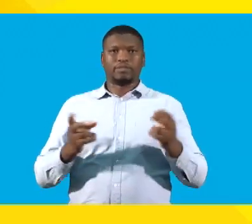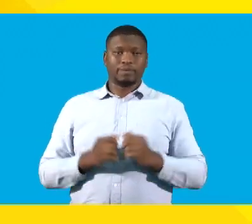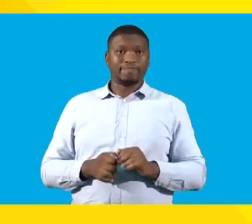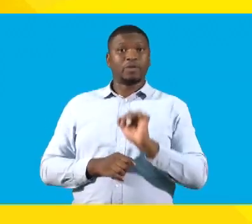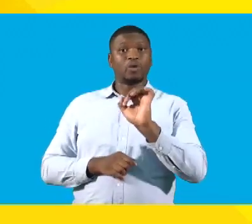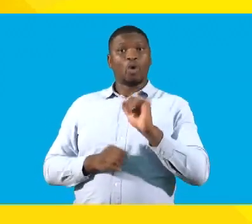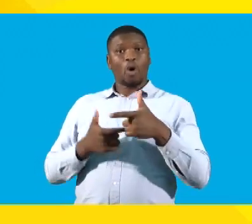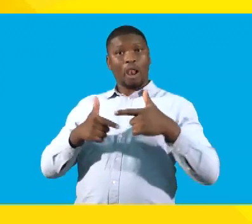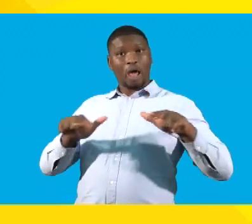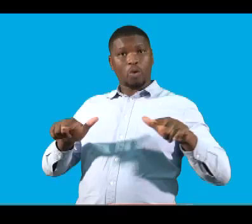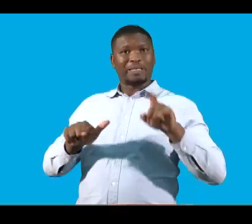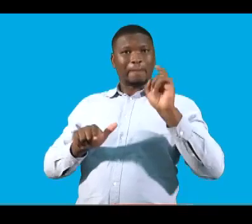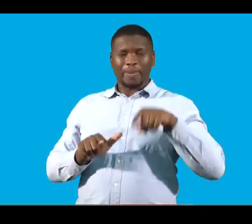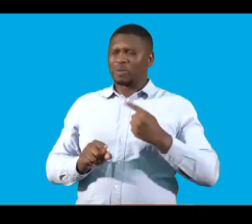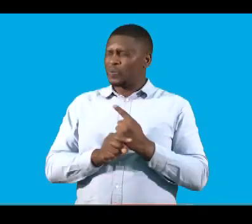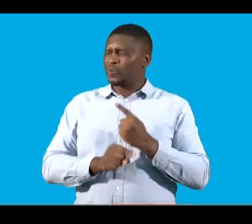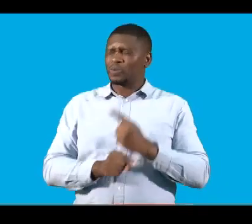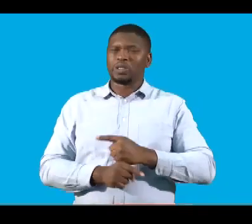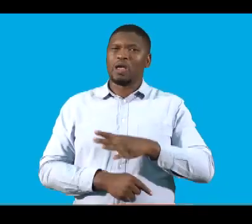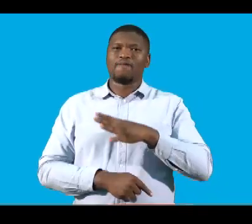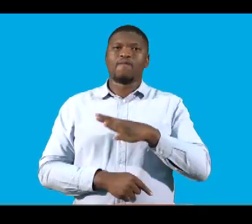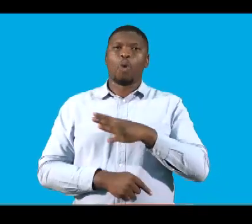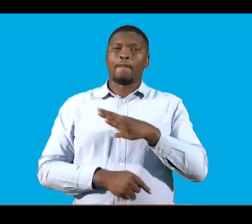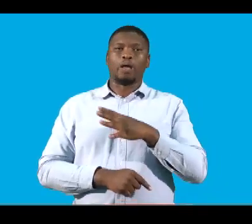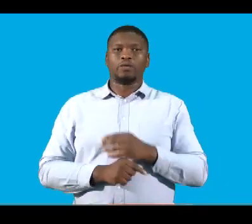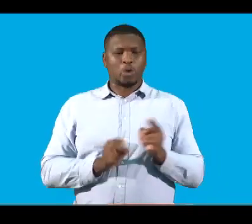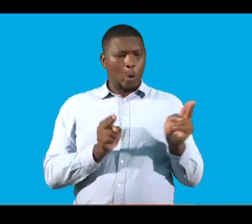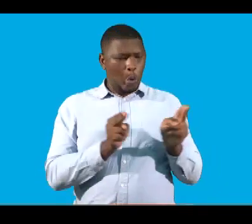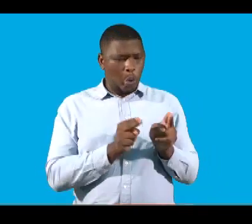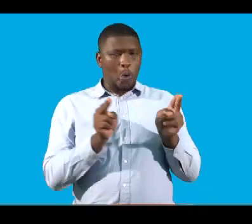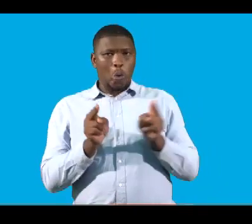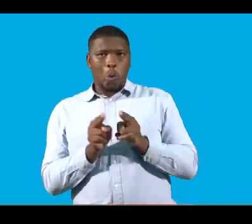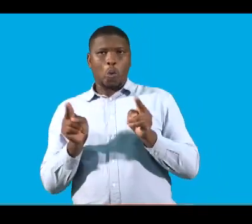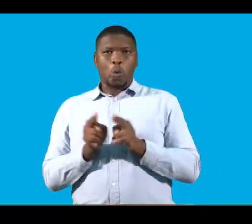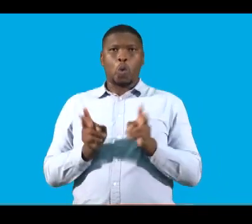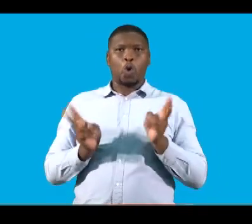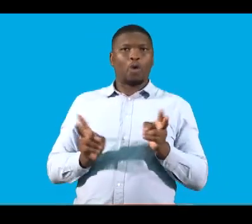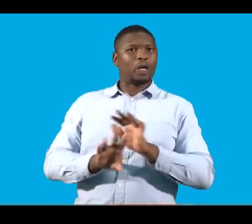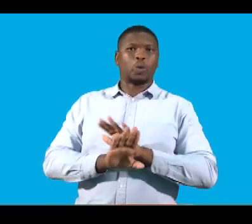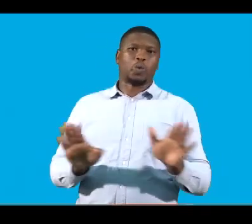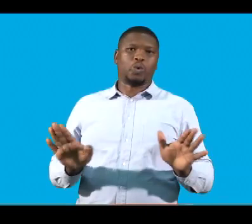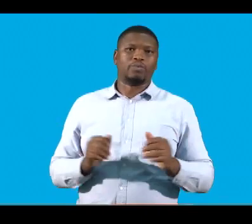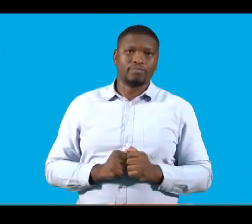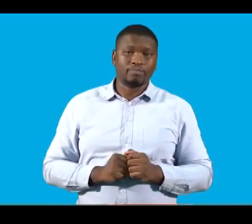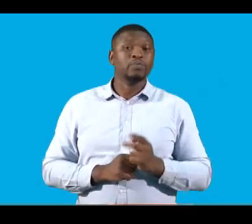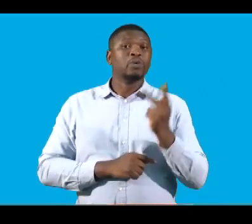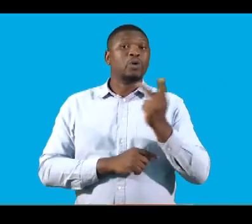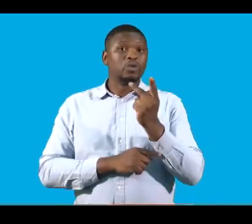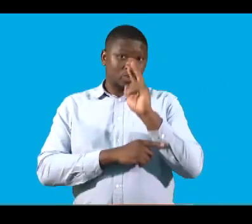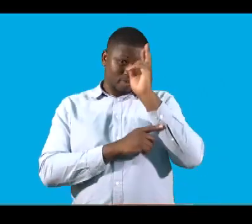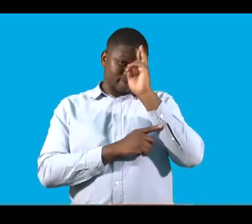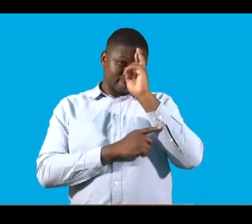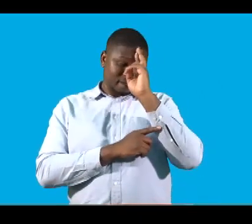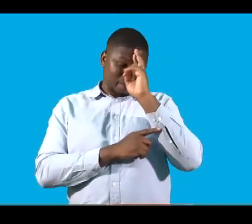those personal pronouns. Your language must be formal. no abbreviations, slang